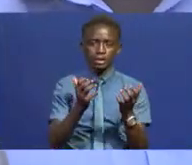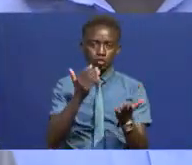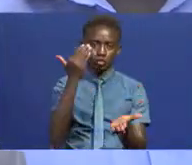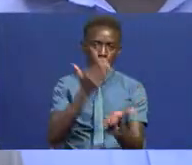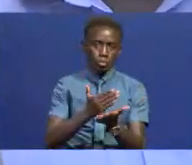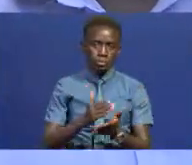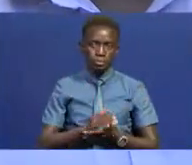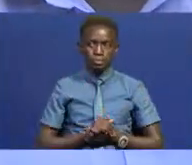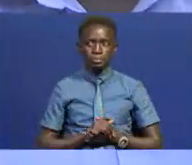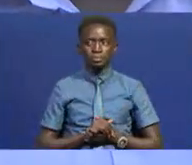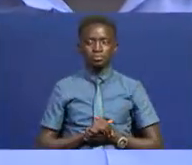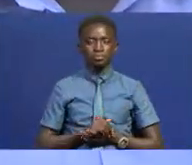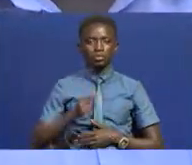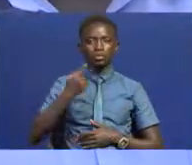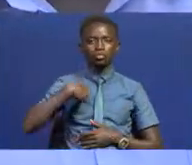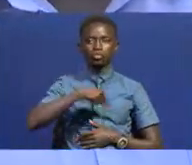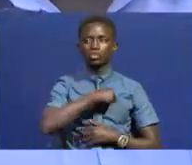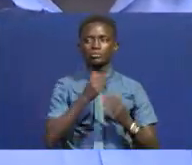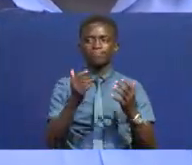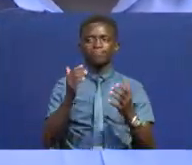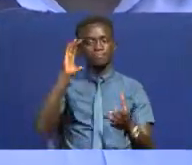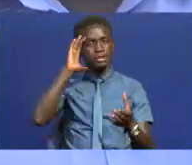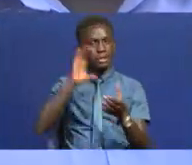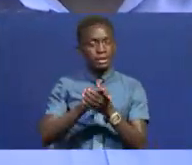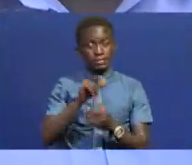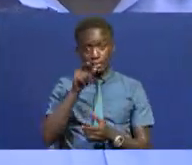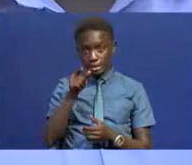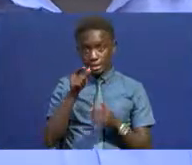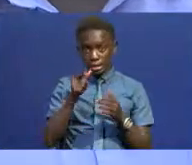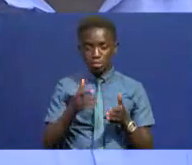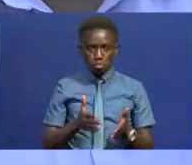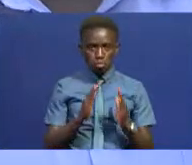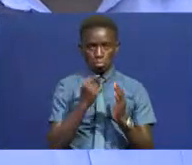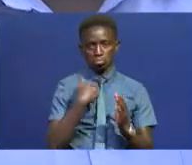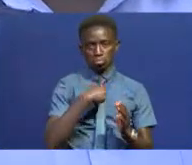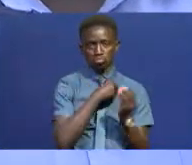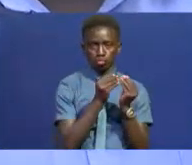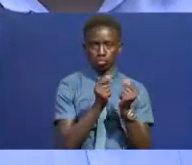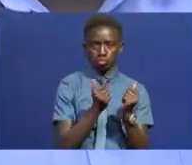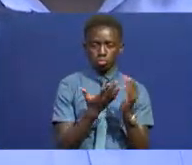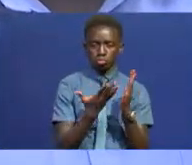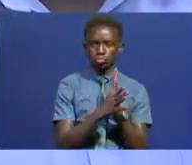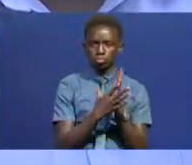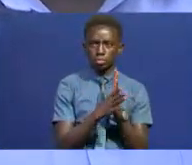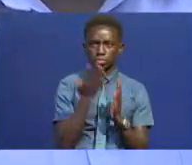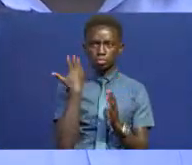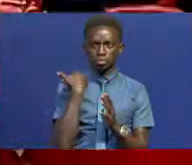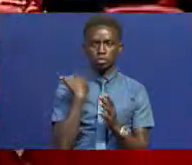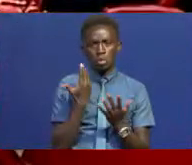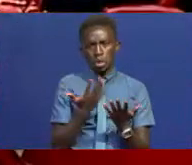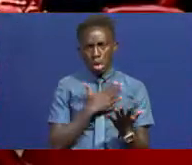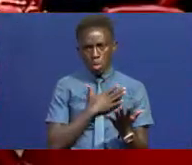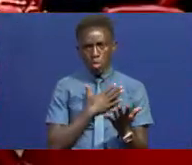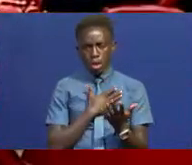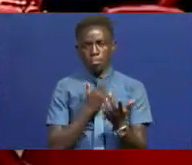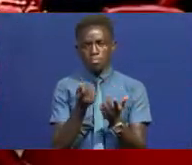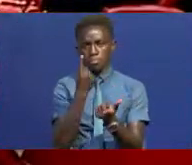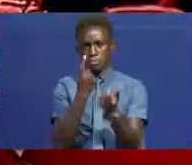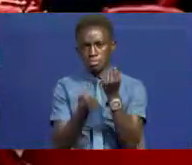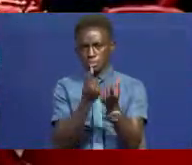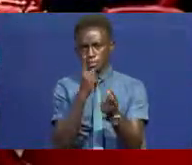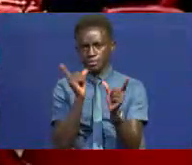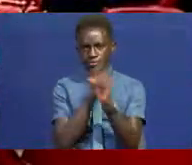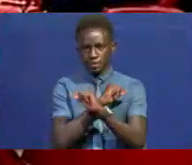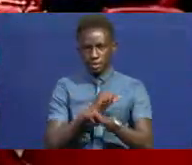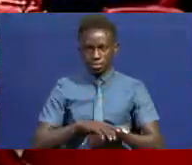we believe that will be a pathway toward resolving the issues that we raised in our strike notice. That's number one. And as the judiciary